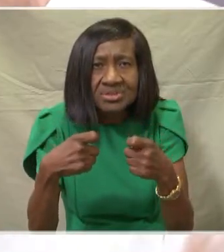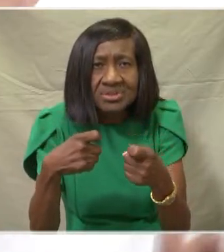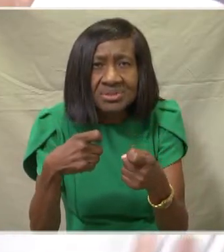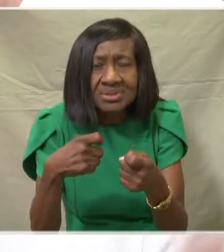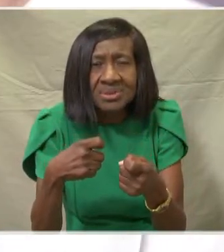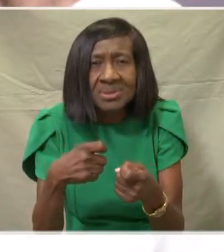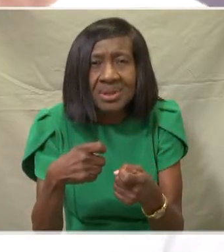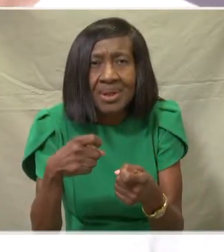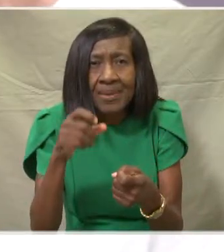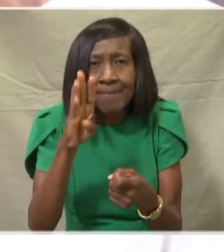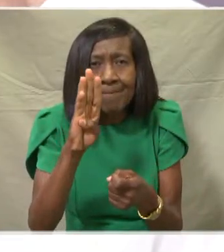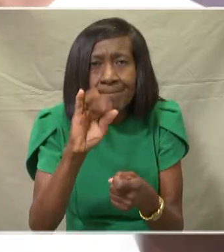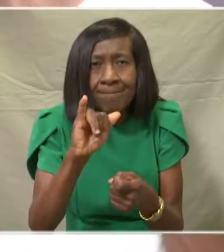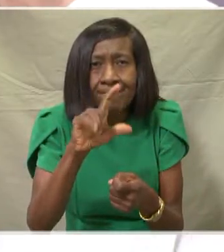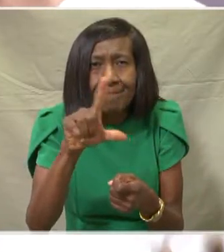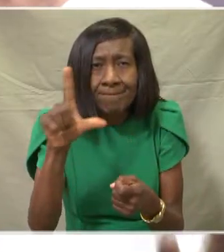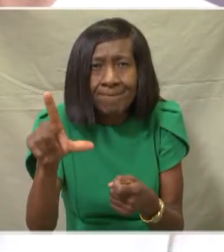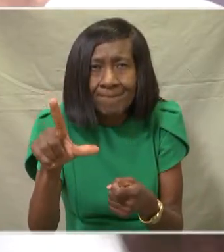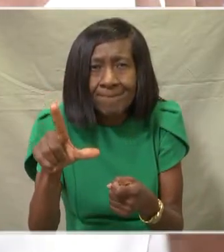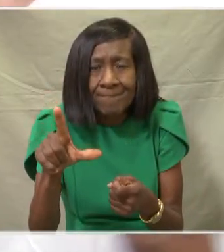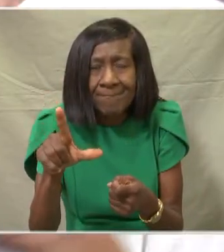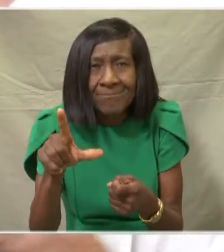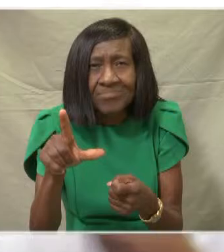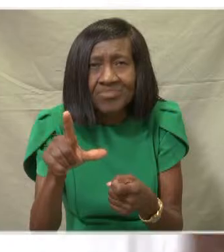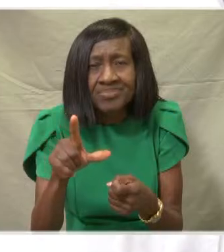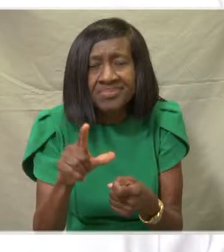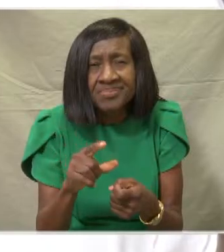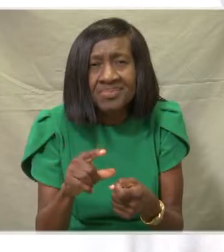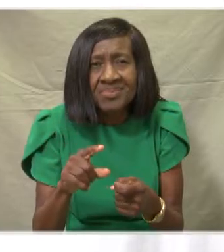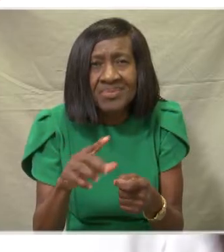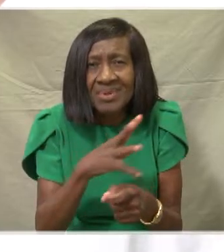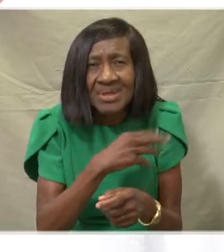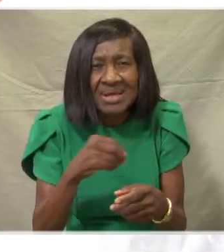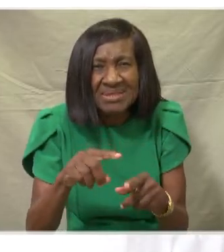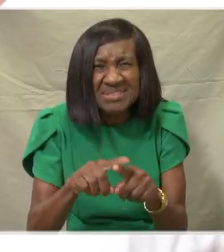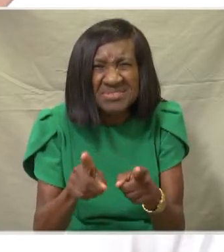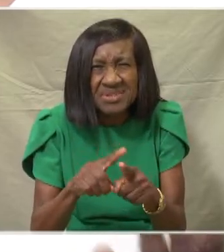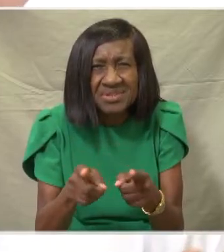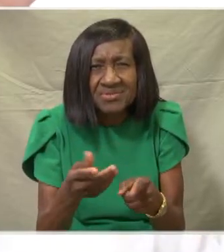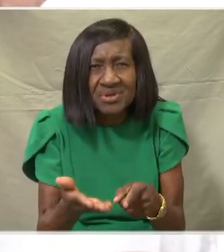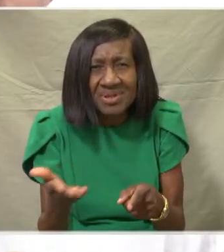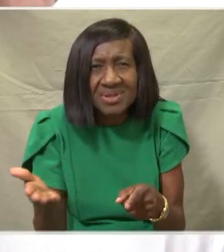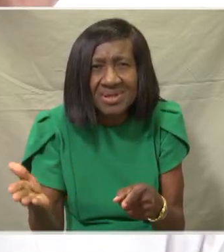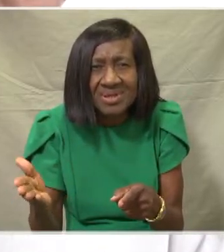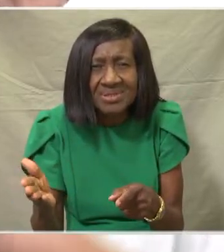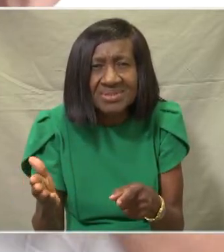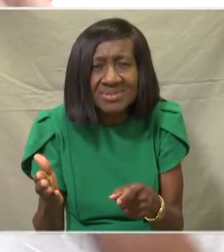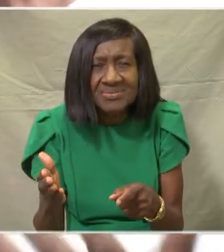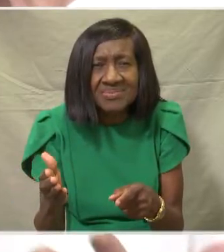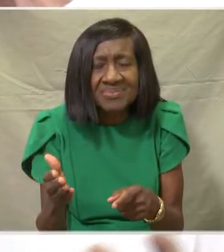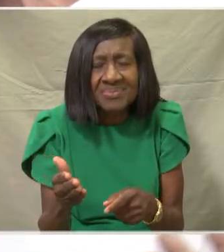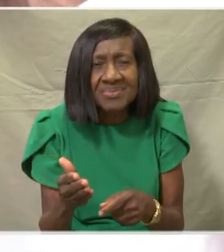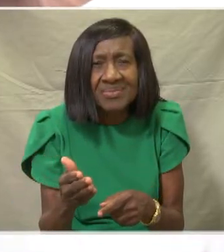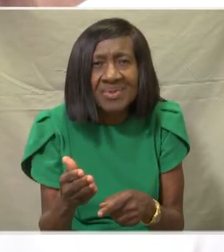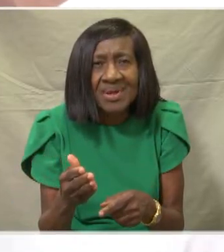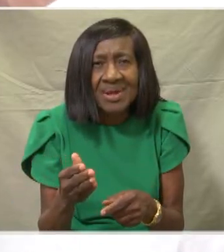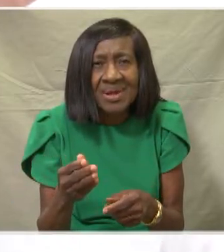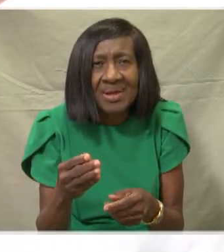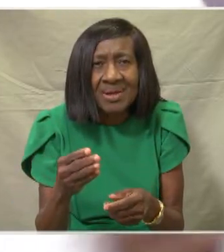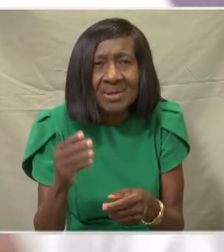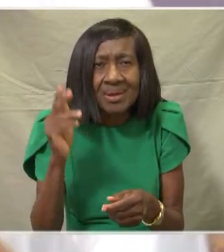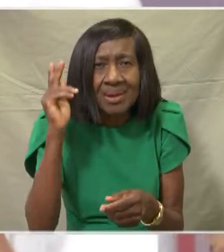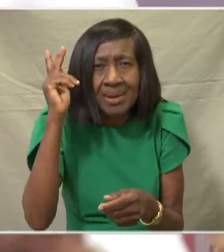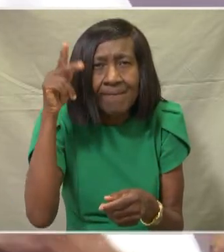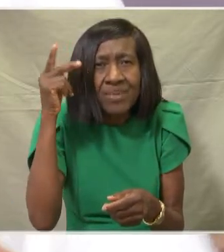that, because they're their constituents and they need their help. So, and that's an open secret here. It's not. It's pretty well known that politicians, by